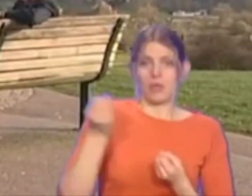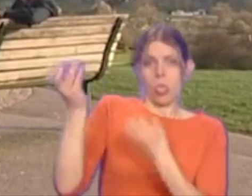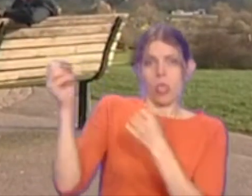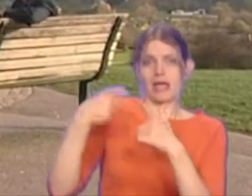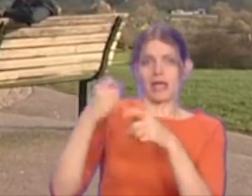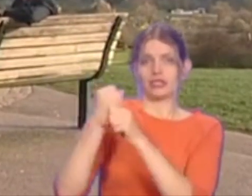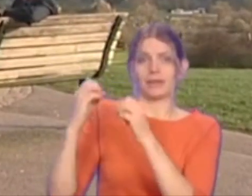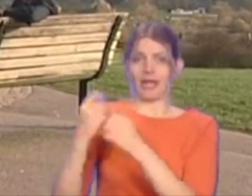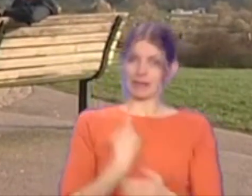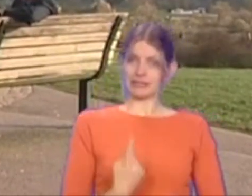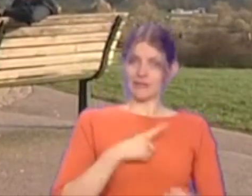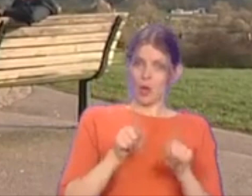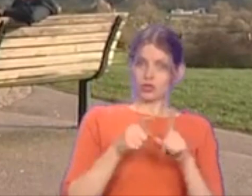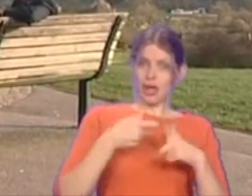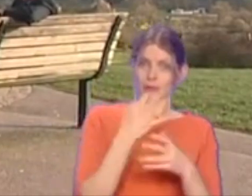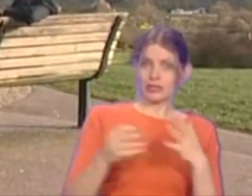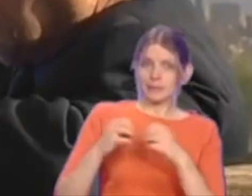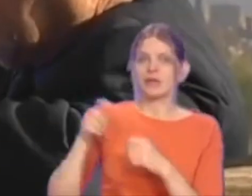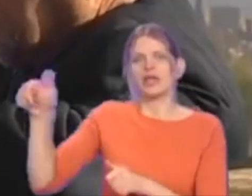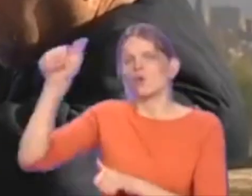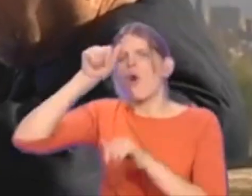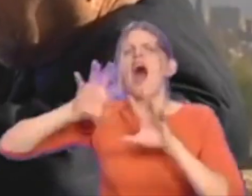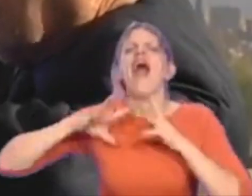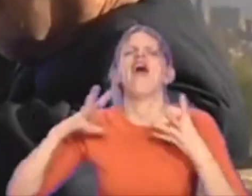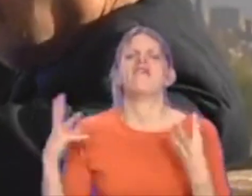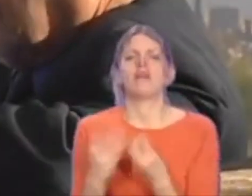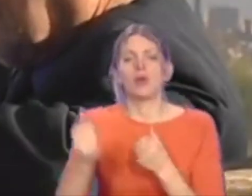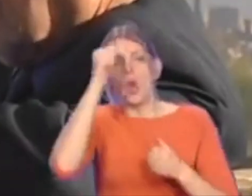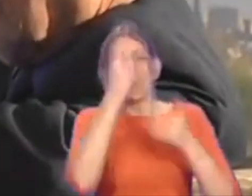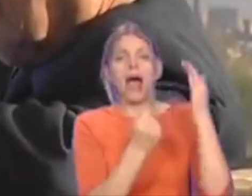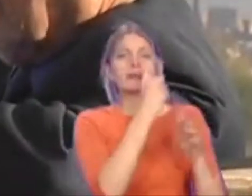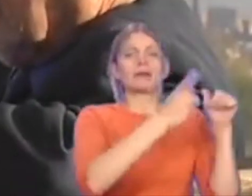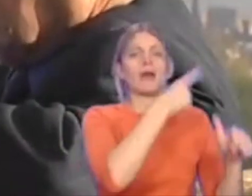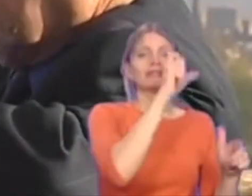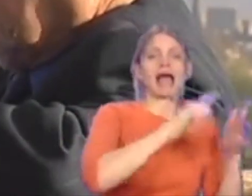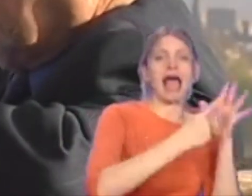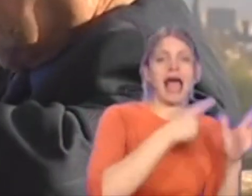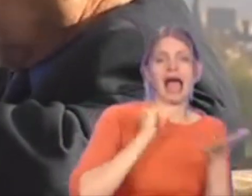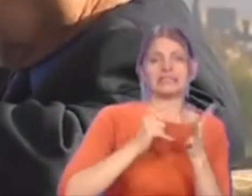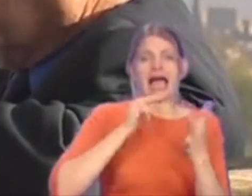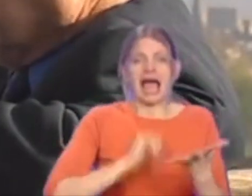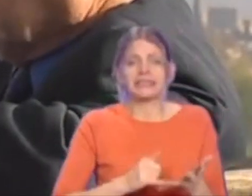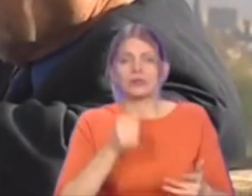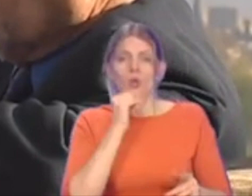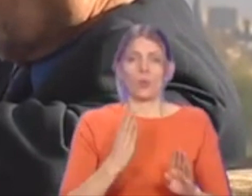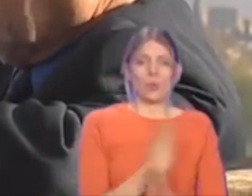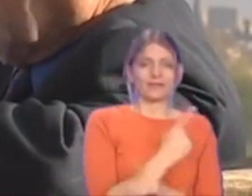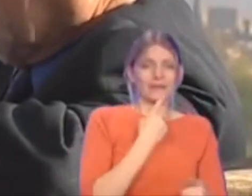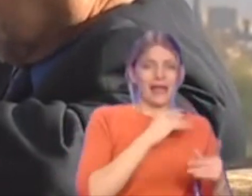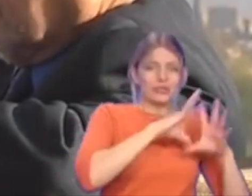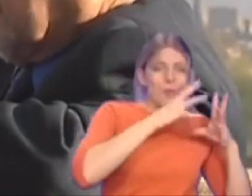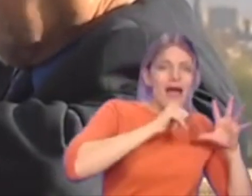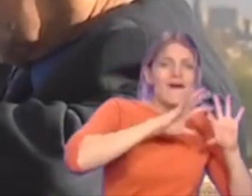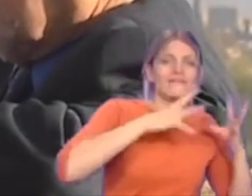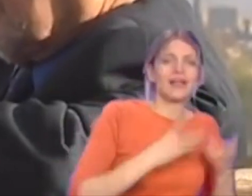the CIA and SIS and other Western intelligence services were doing in the Soviet Union. He knew what agents they were recruiting,